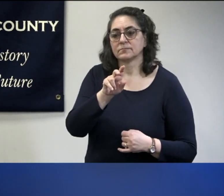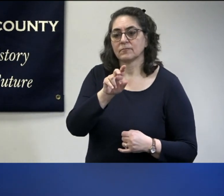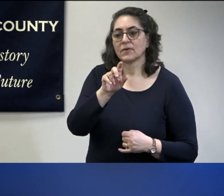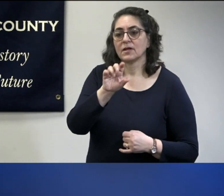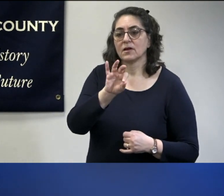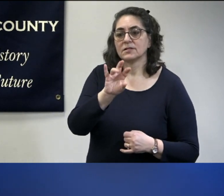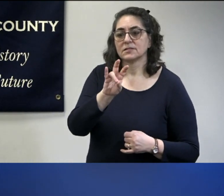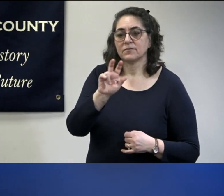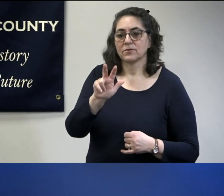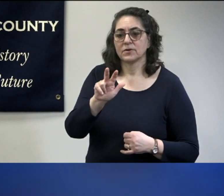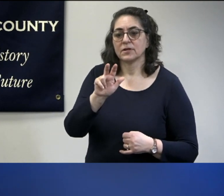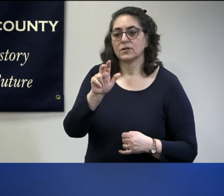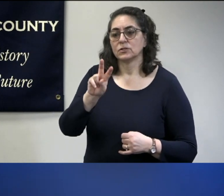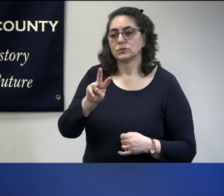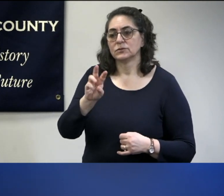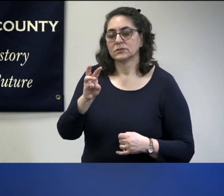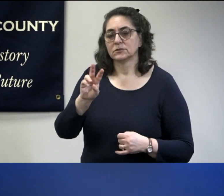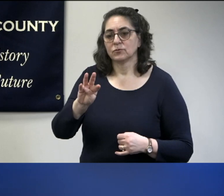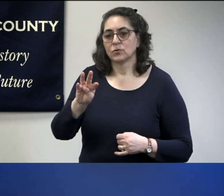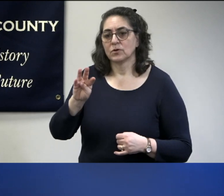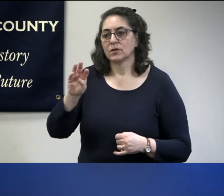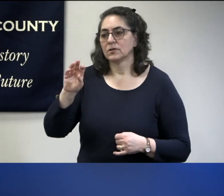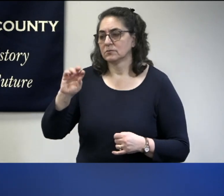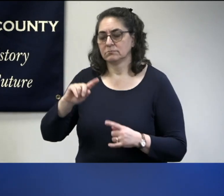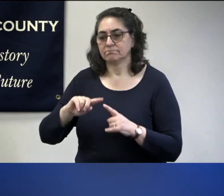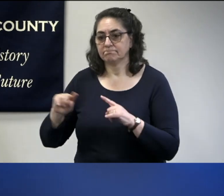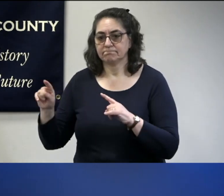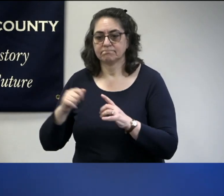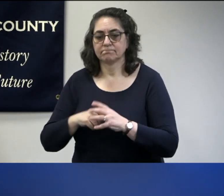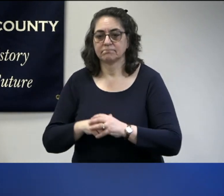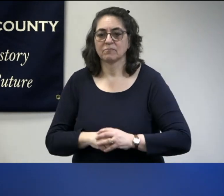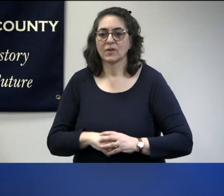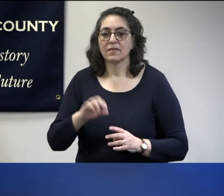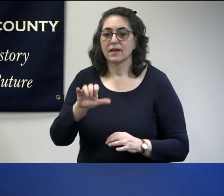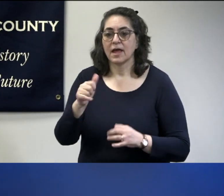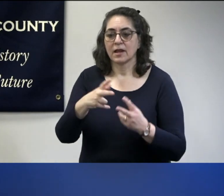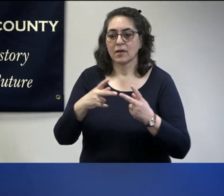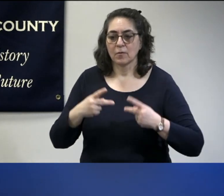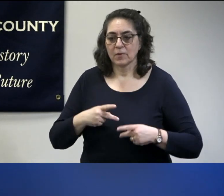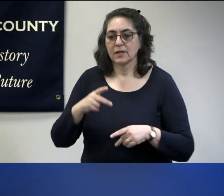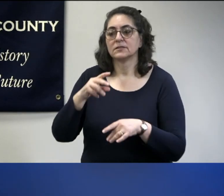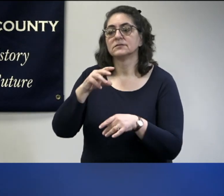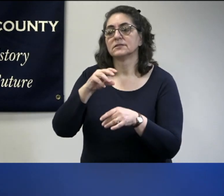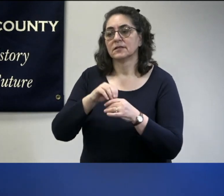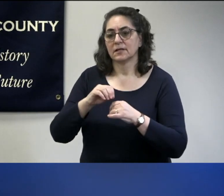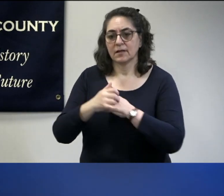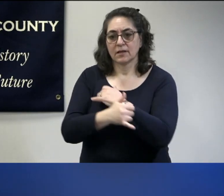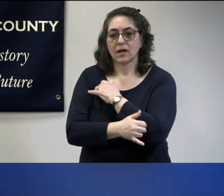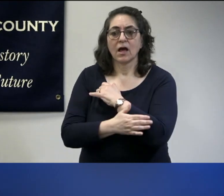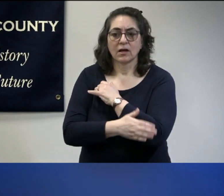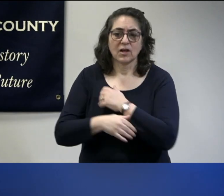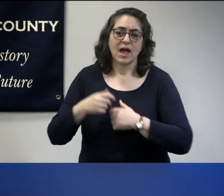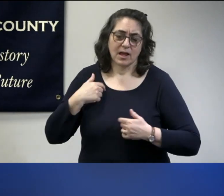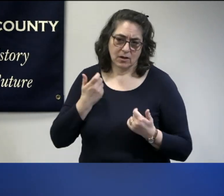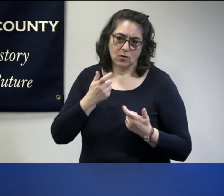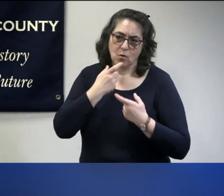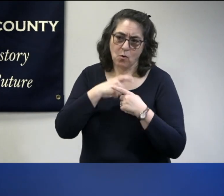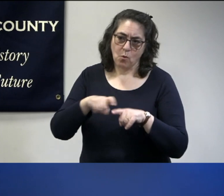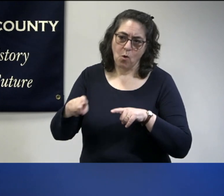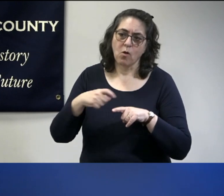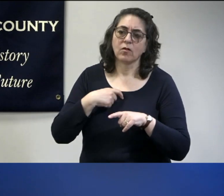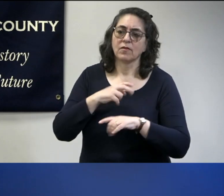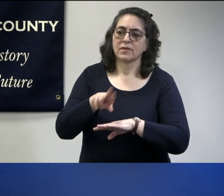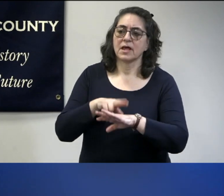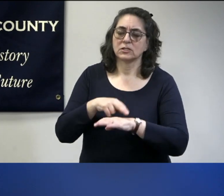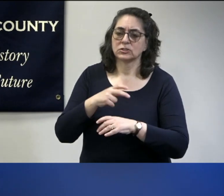973-754-2230. And of course, anywhere in the nation, 24/7, you can call the National Suicide and Crisis